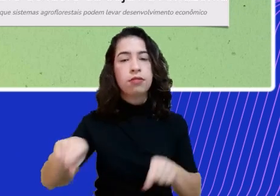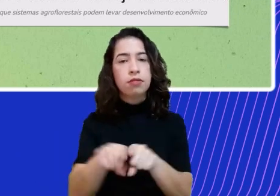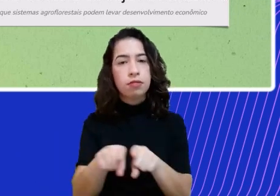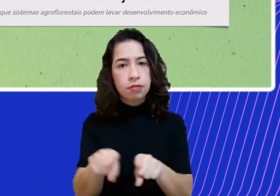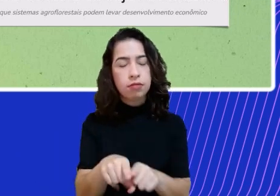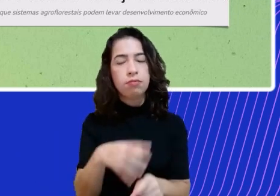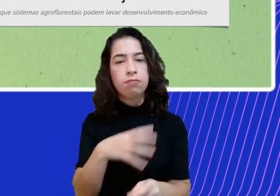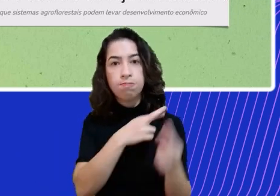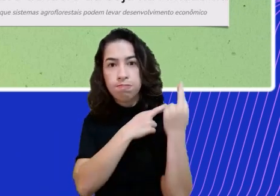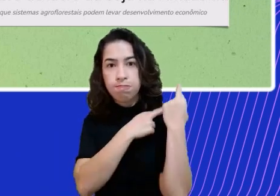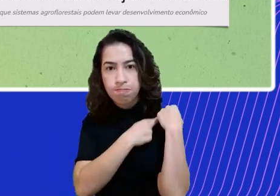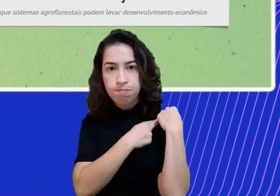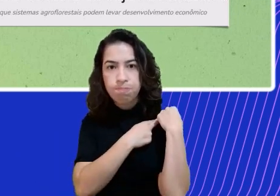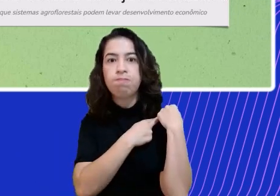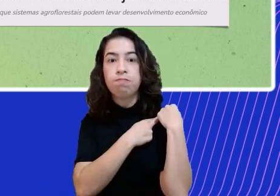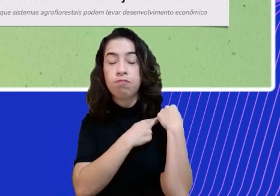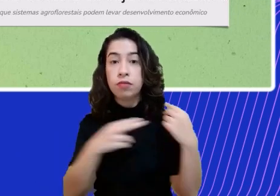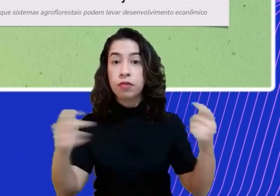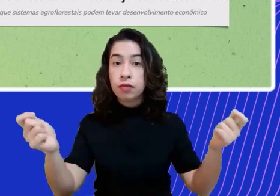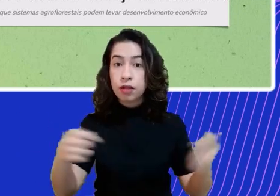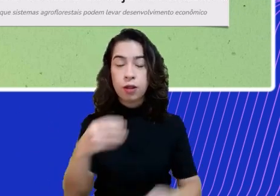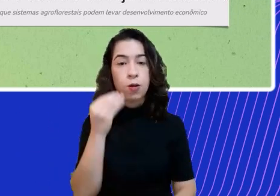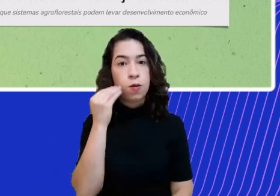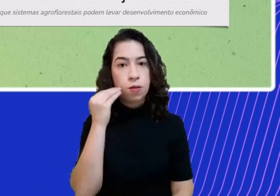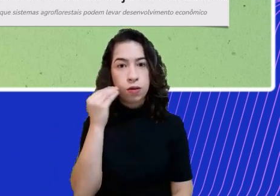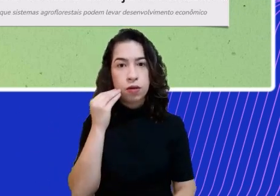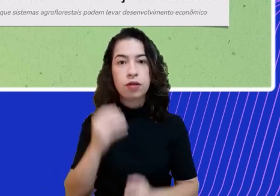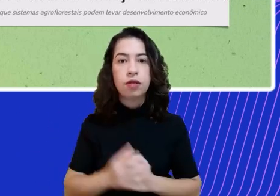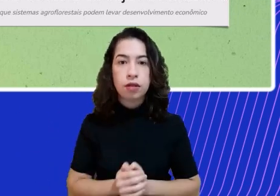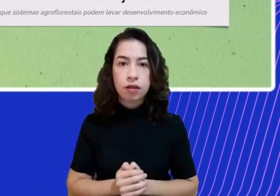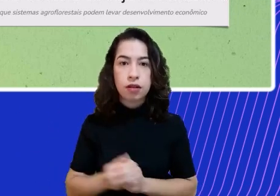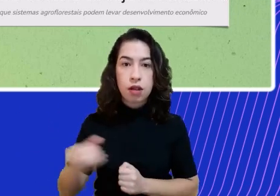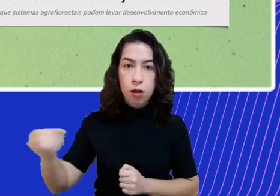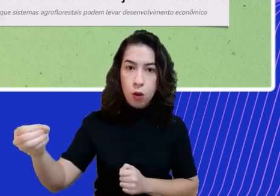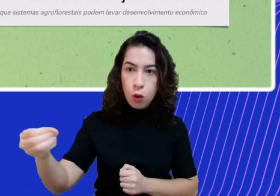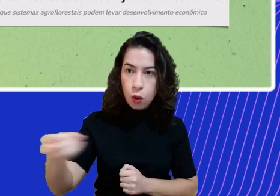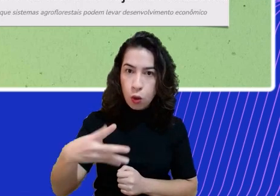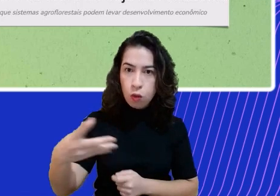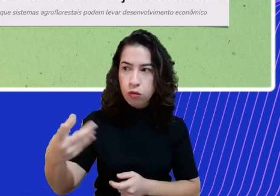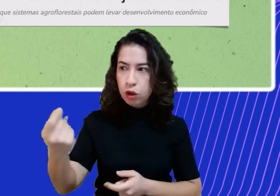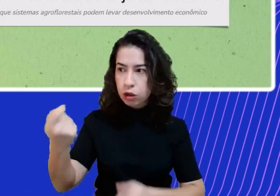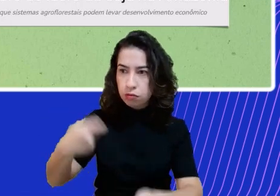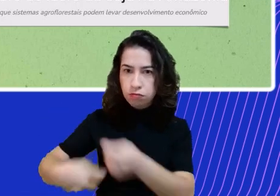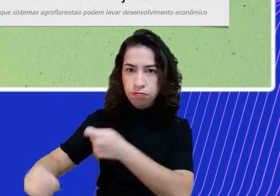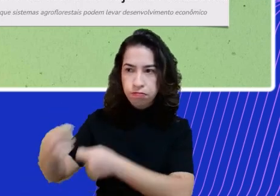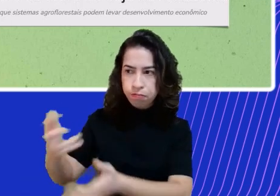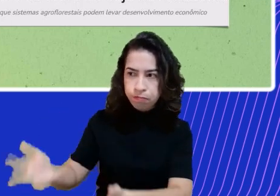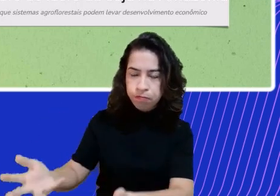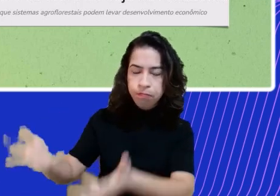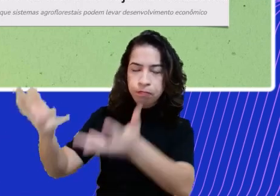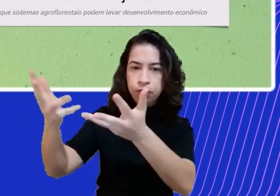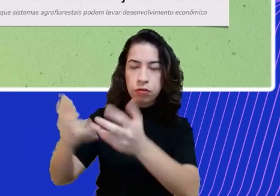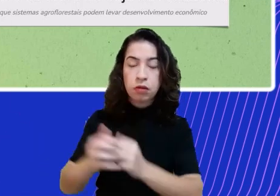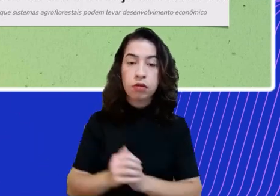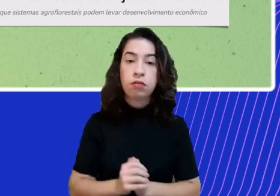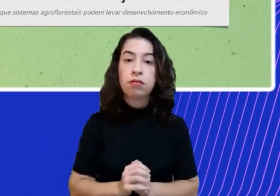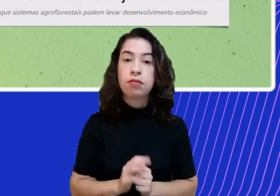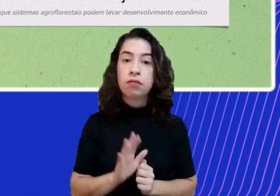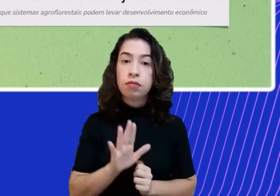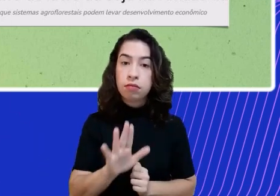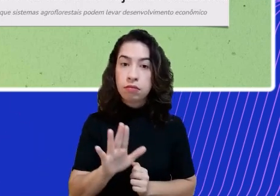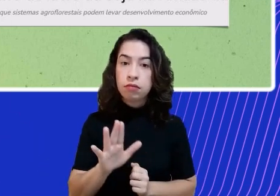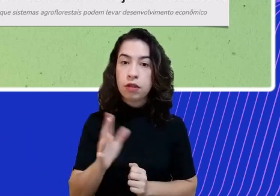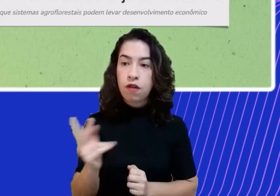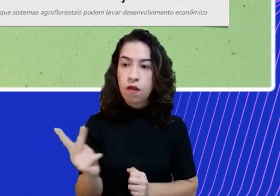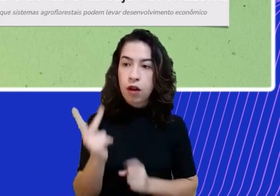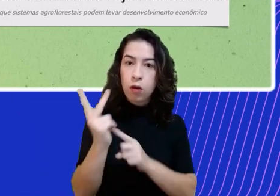this responsibility and this opportunity of making a new economy. And what we can, but there are